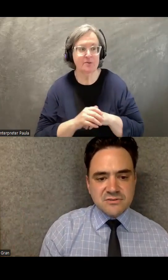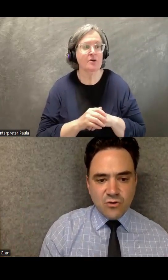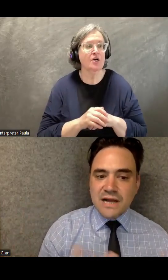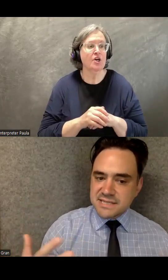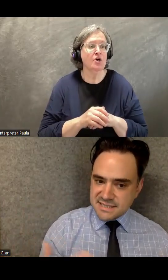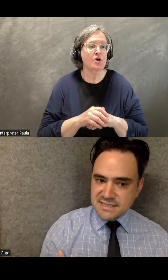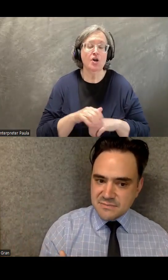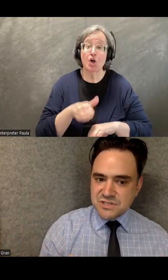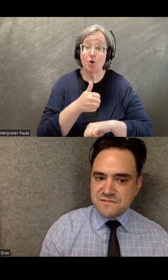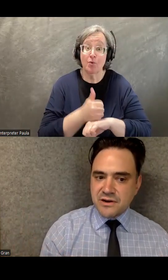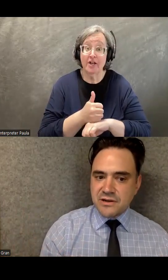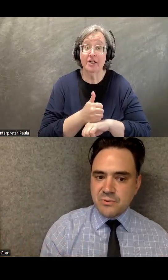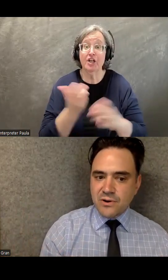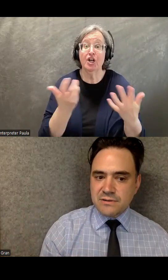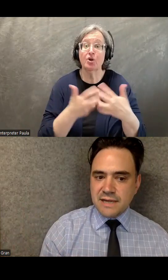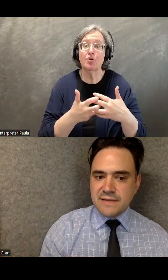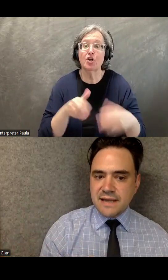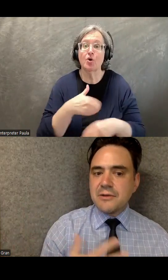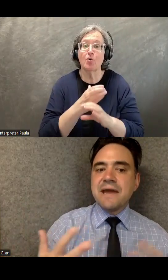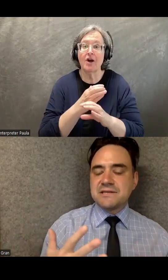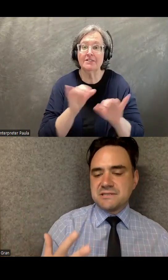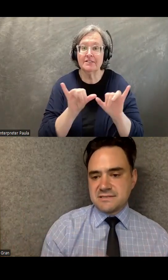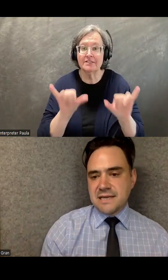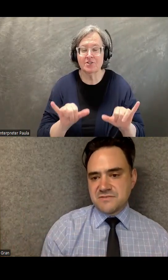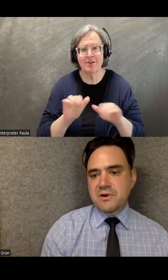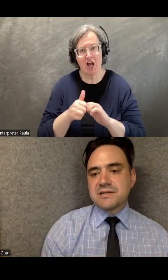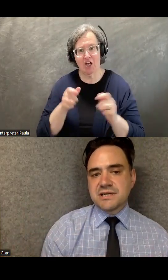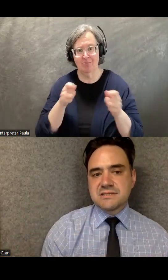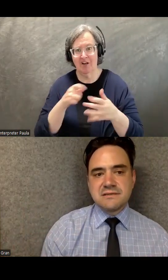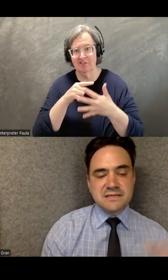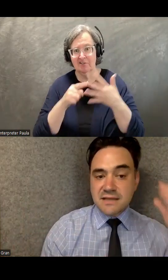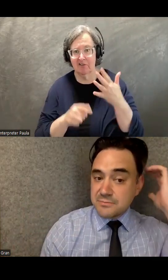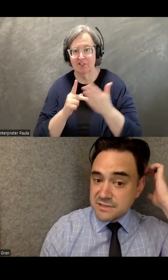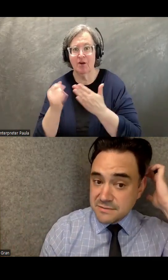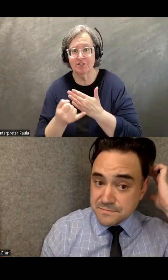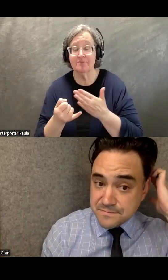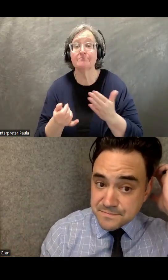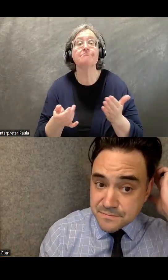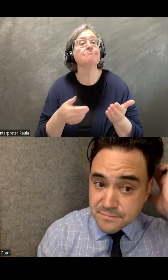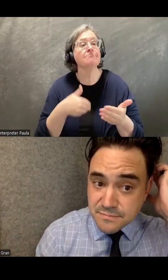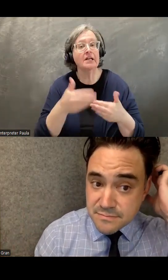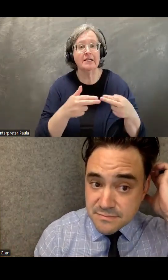integrated crisis system, which is very important, and then how to manage these types of projects. Next slide, please.